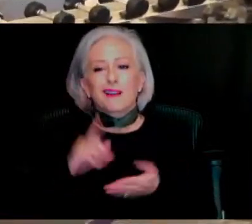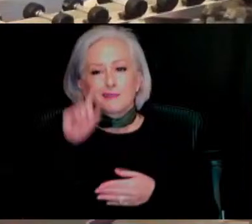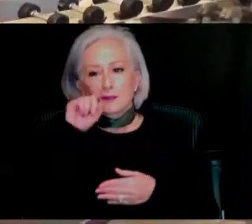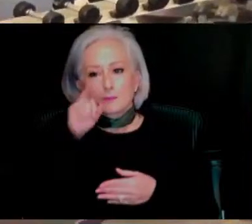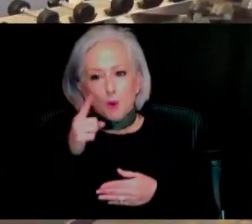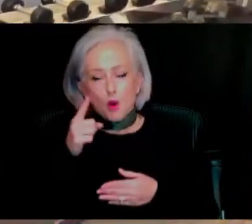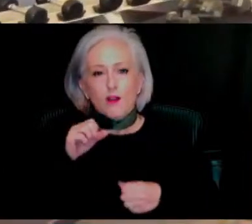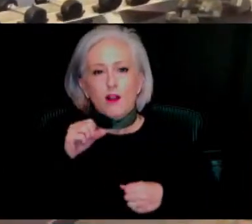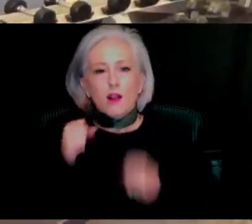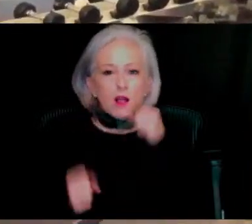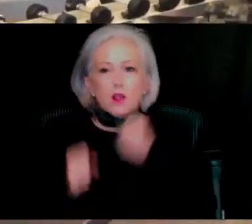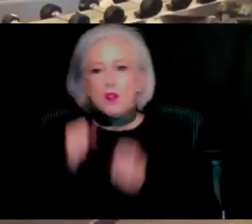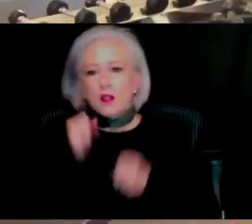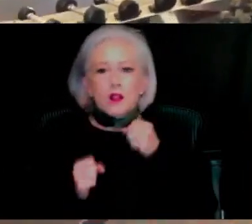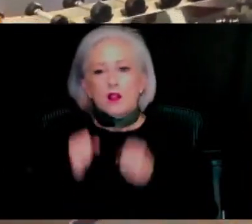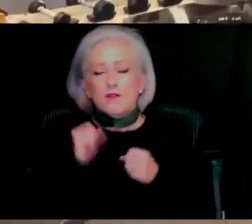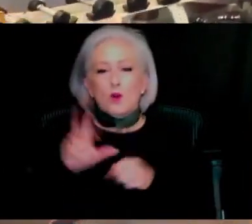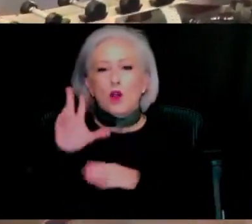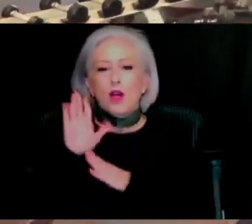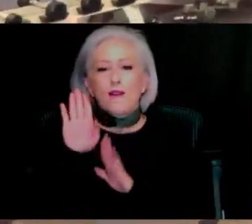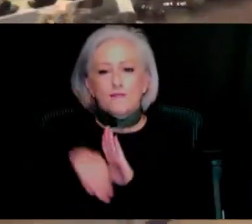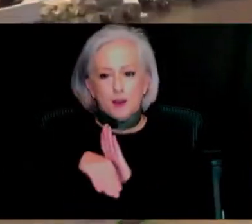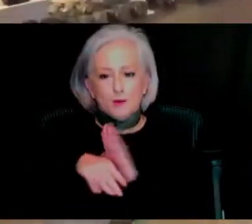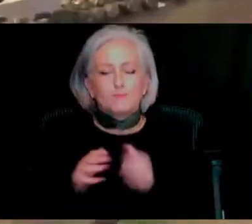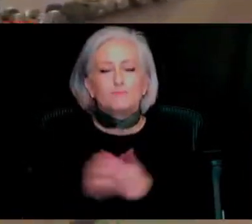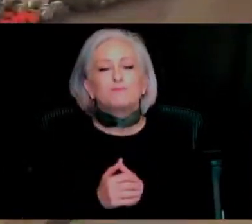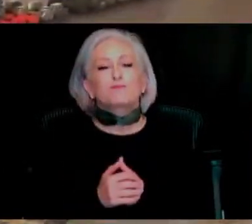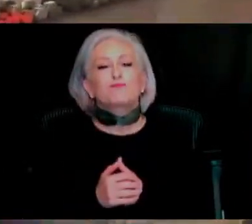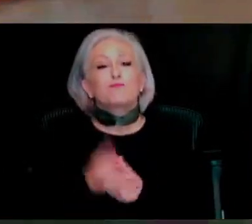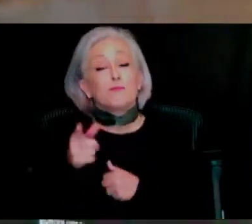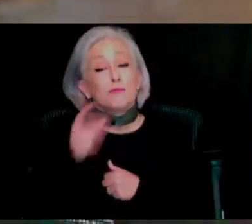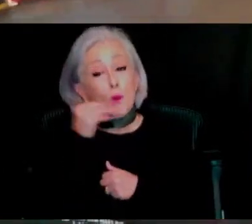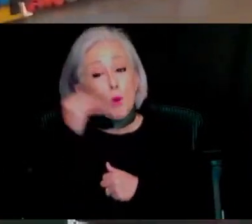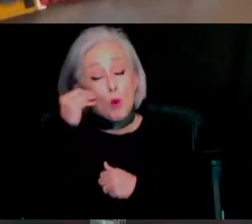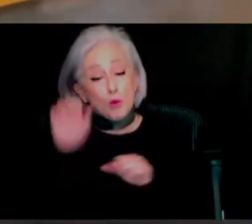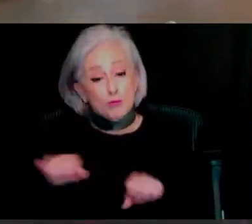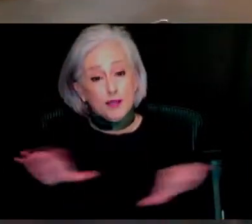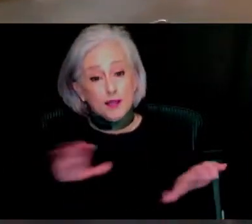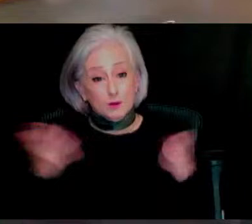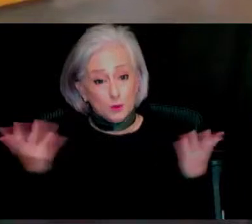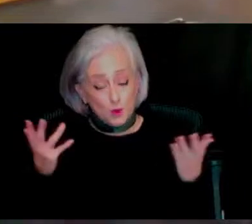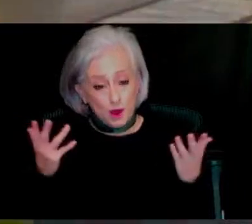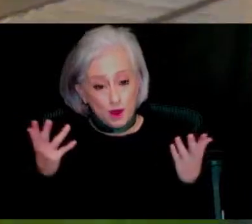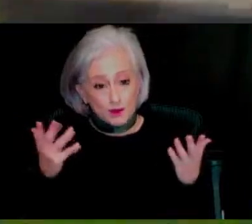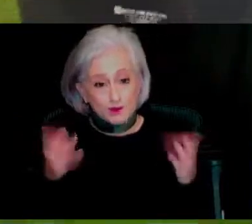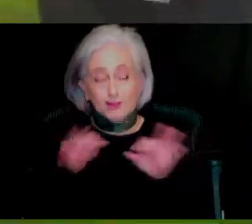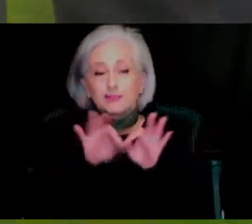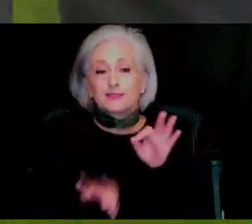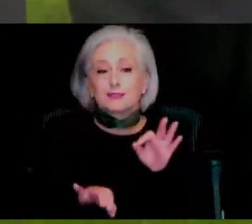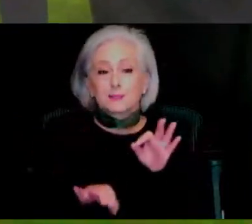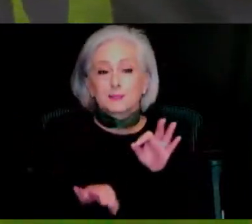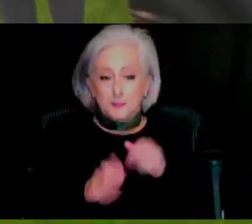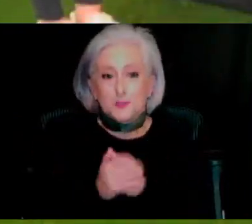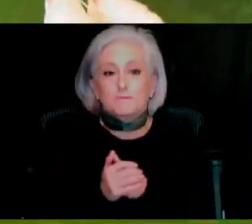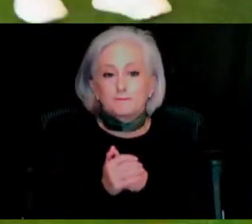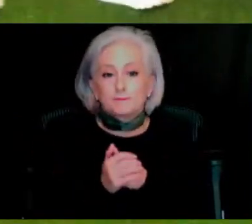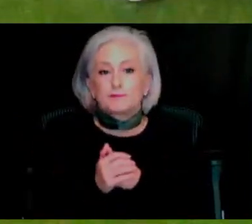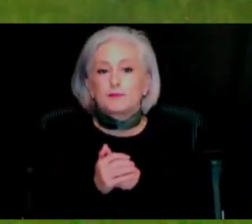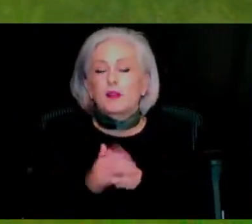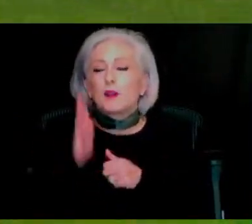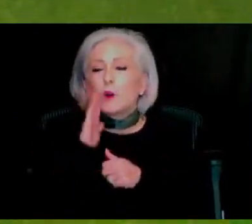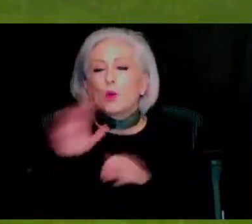cardio machine. At home, you can do something very simple to get the same effect. So we're going to do a mountain climber